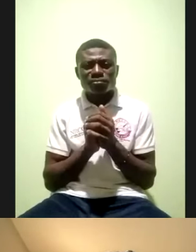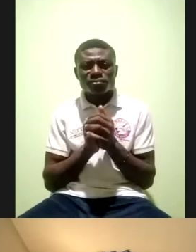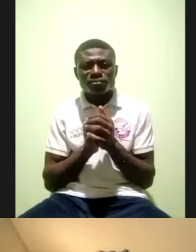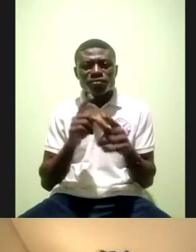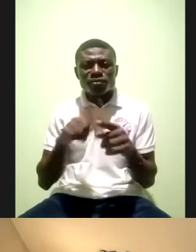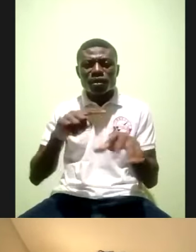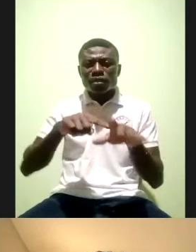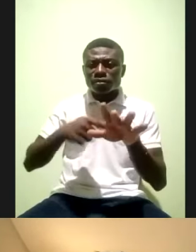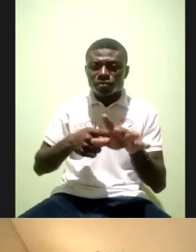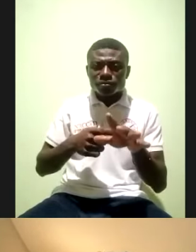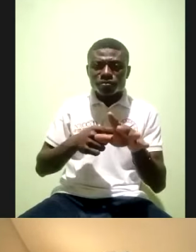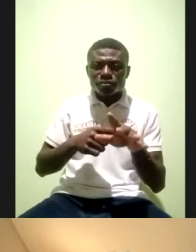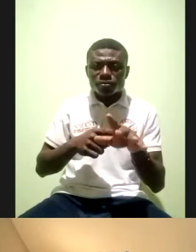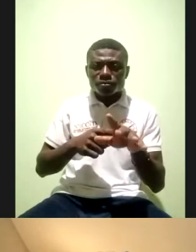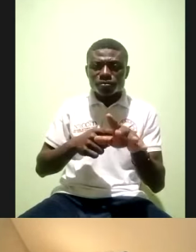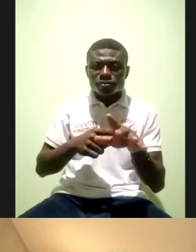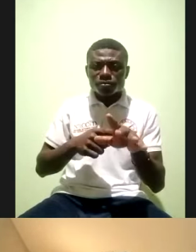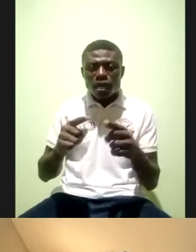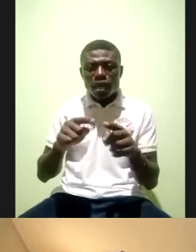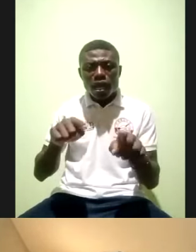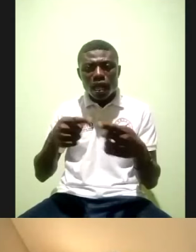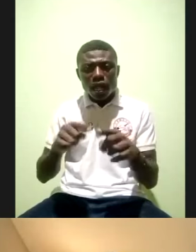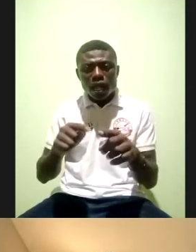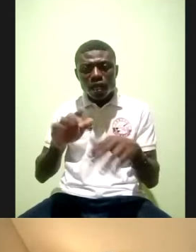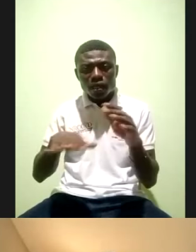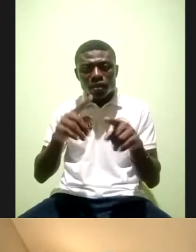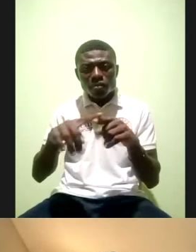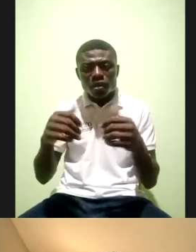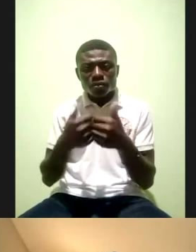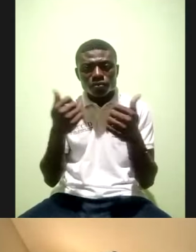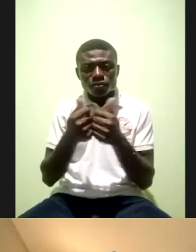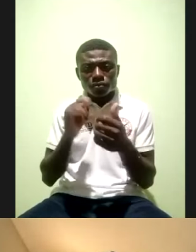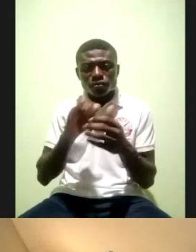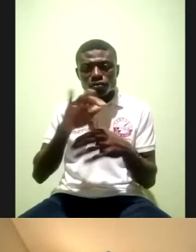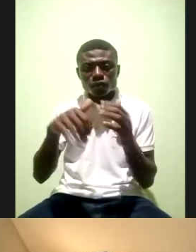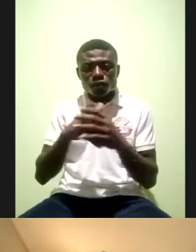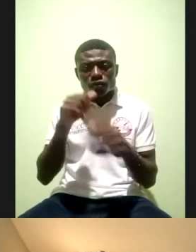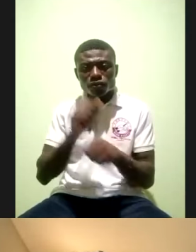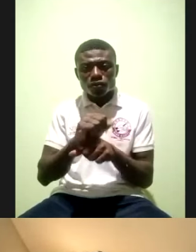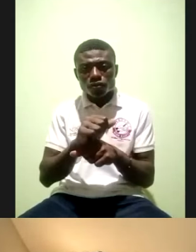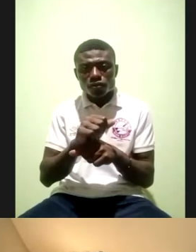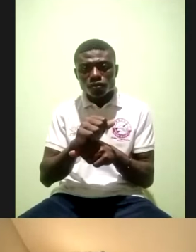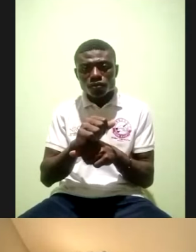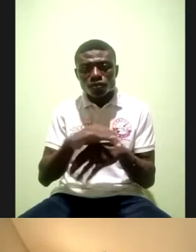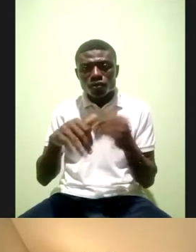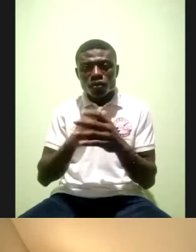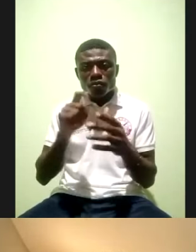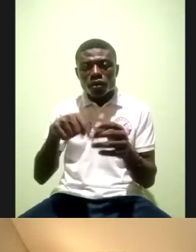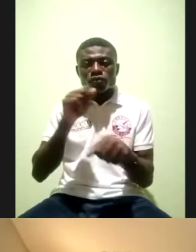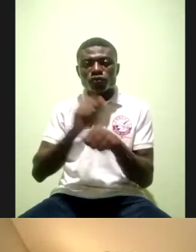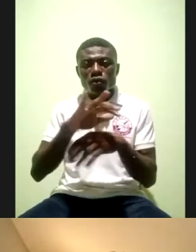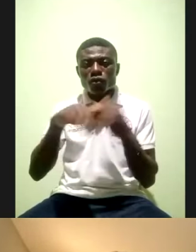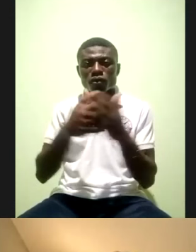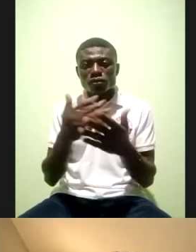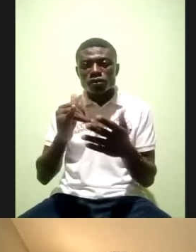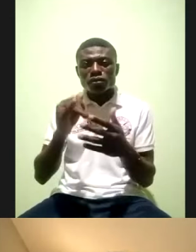started directly walking. But it's a challenge if the child has not gone through a proper milestone, that it